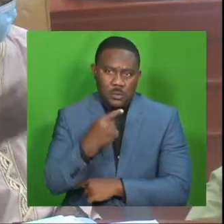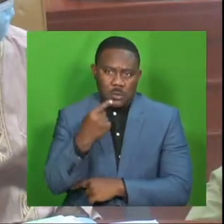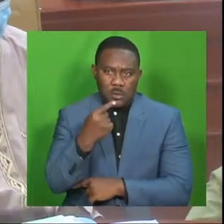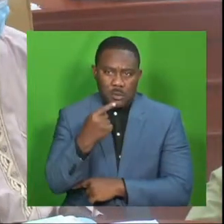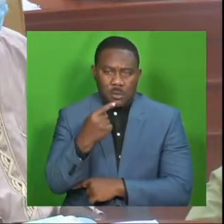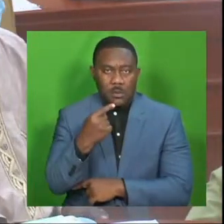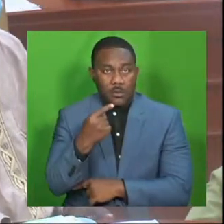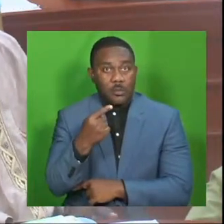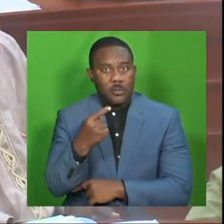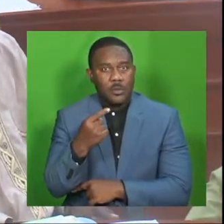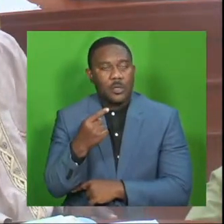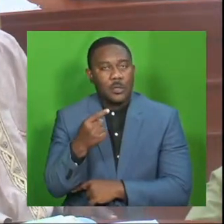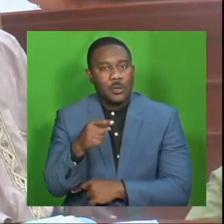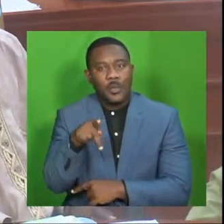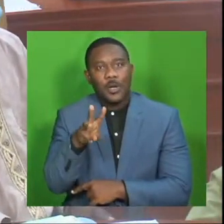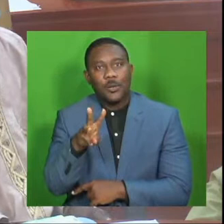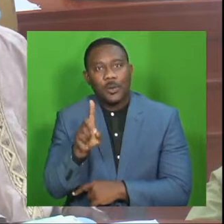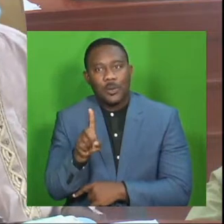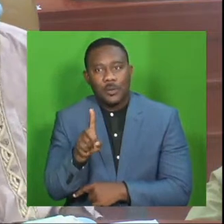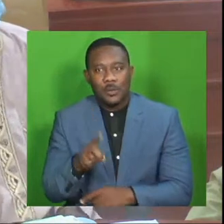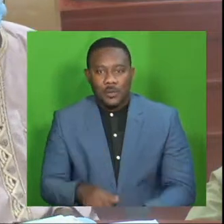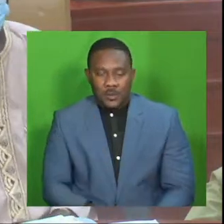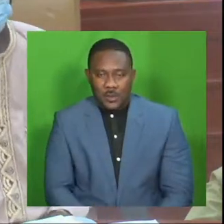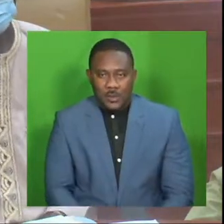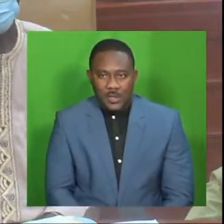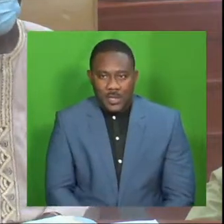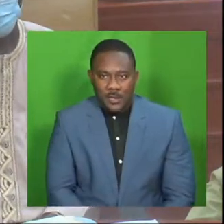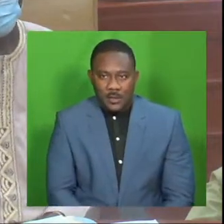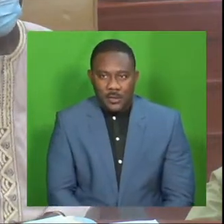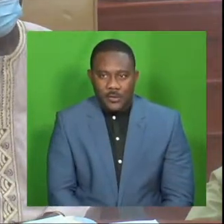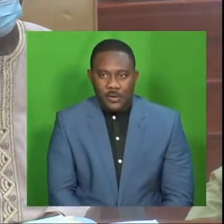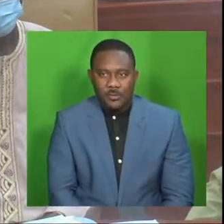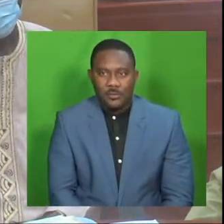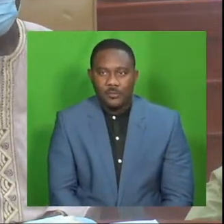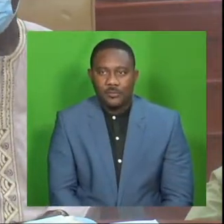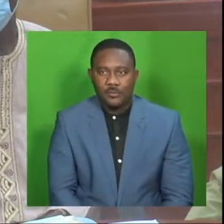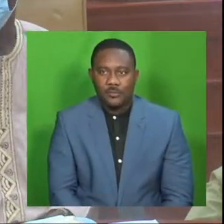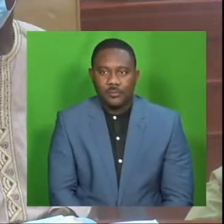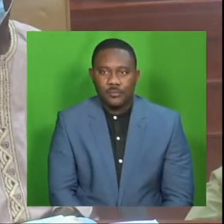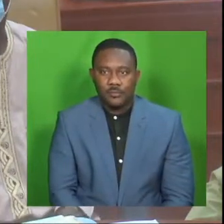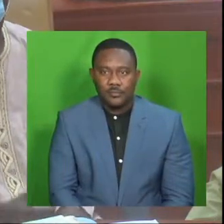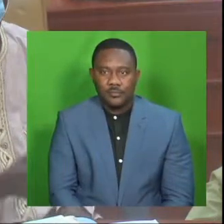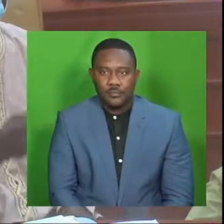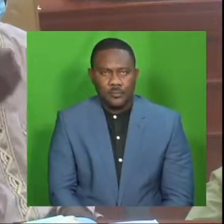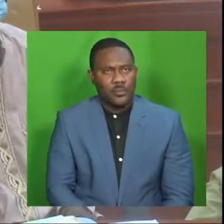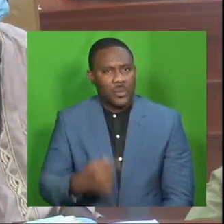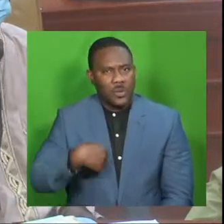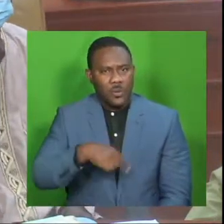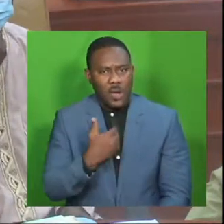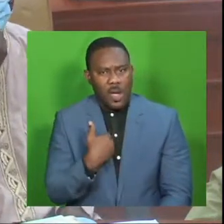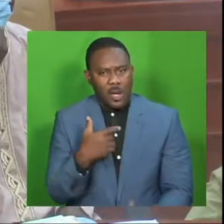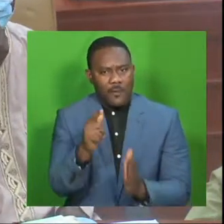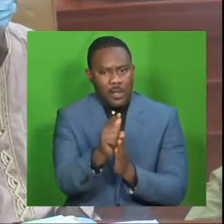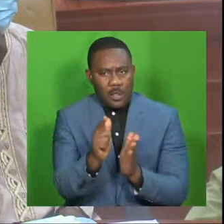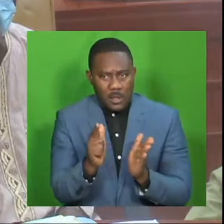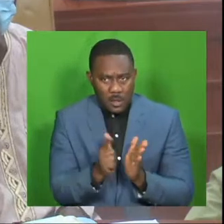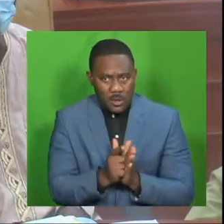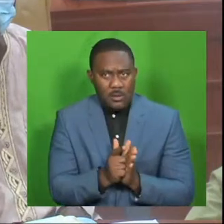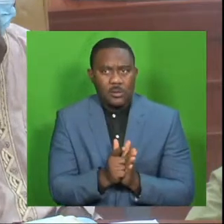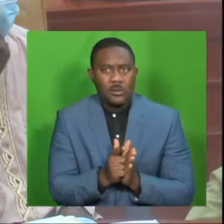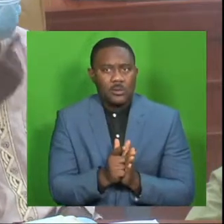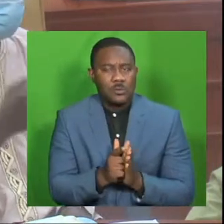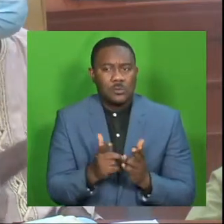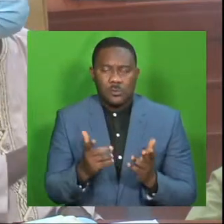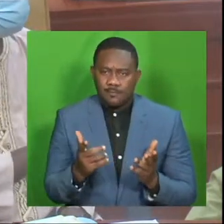Peoples Living with Disability. Mr. Speaker, as part of our laws, we have laws making provision